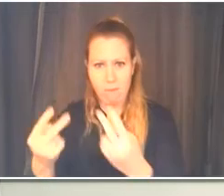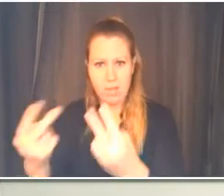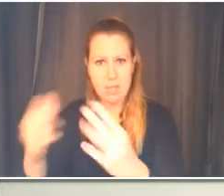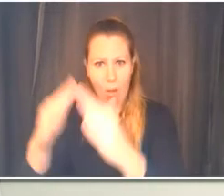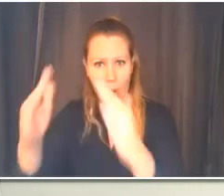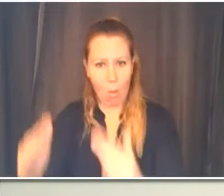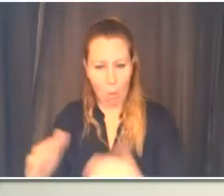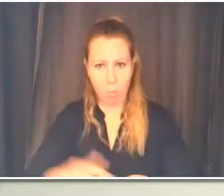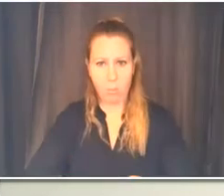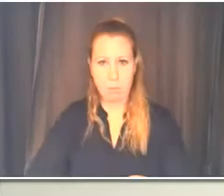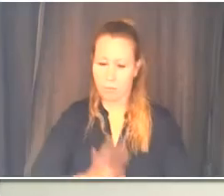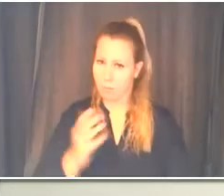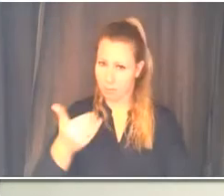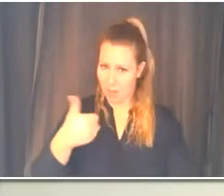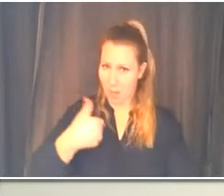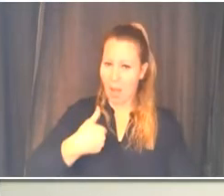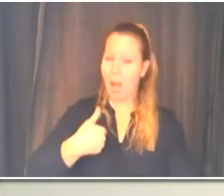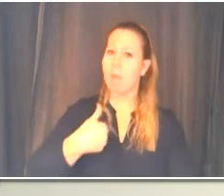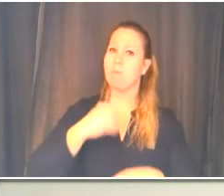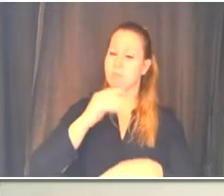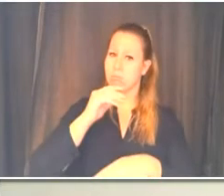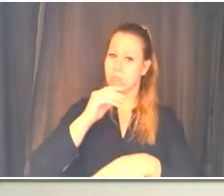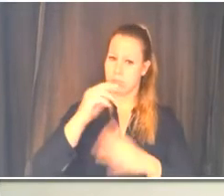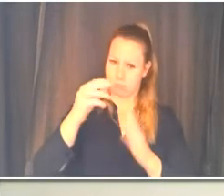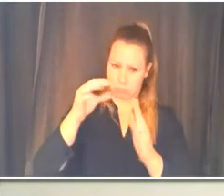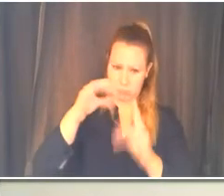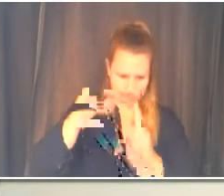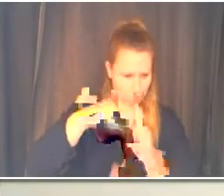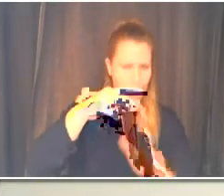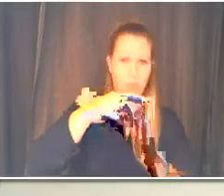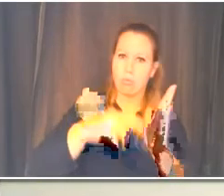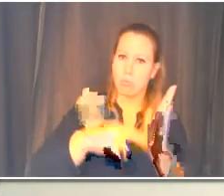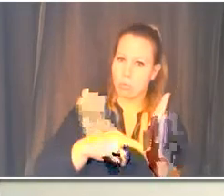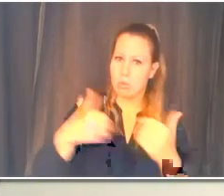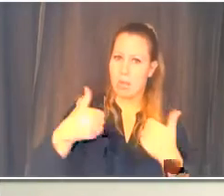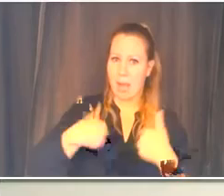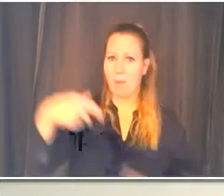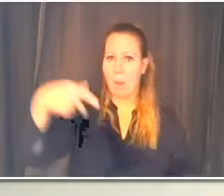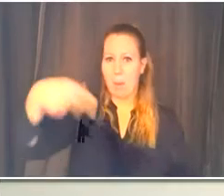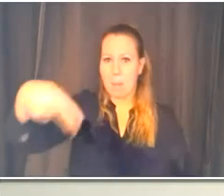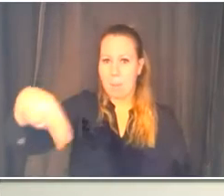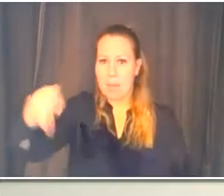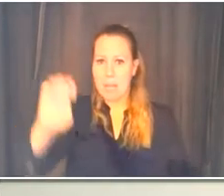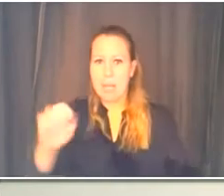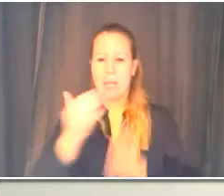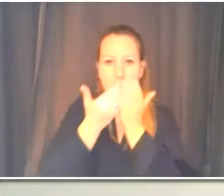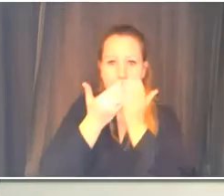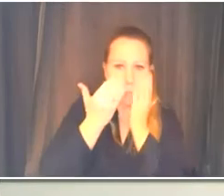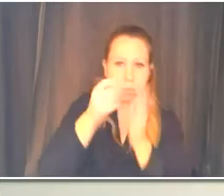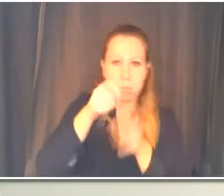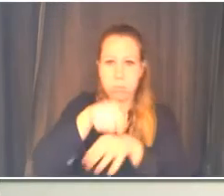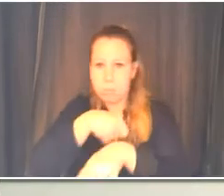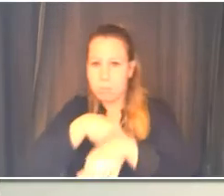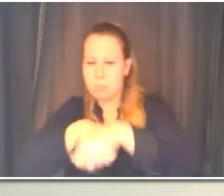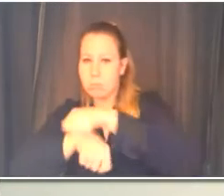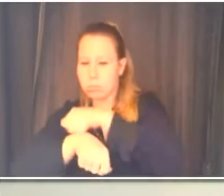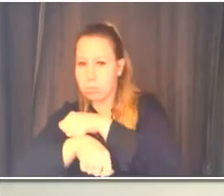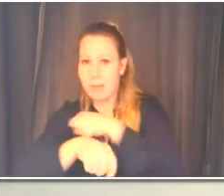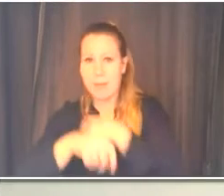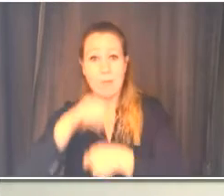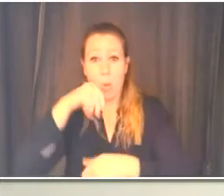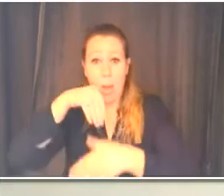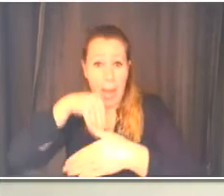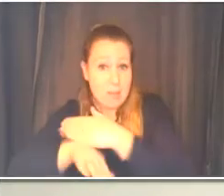phone that sort of concerns me even more uh to to know about the situation these victims are in so I just want to